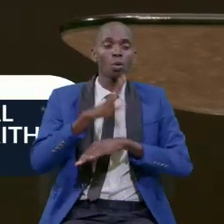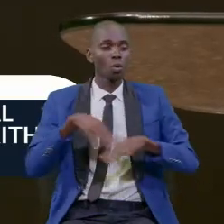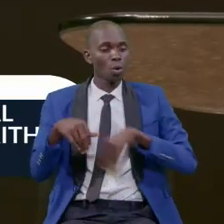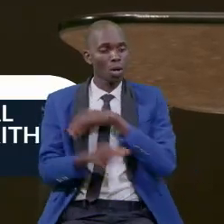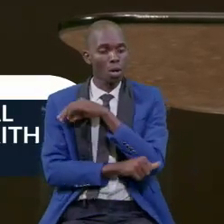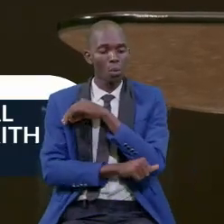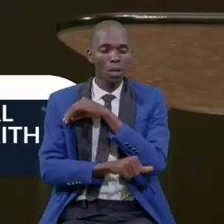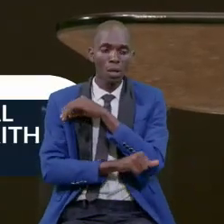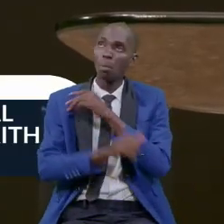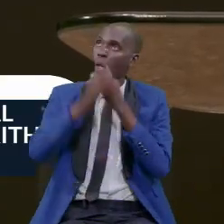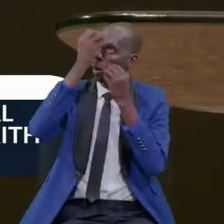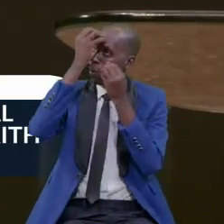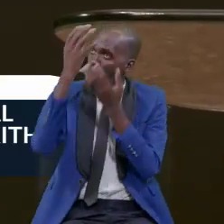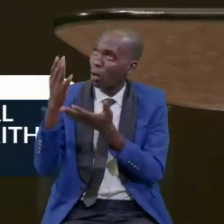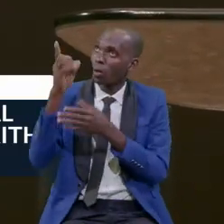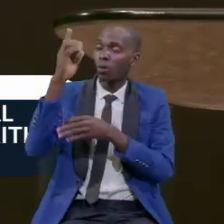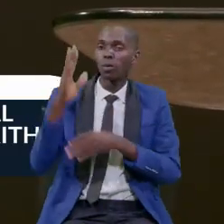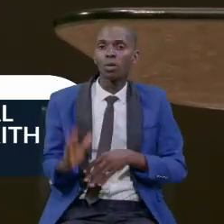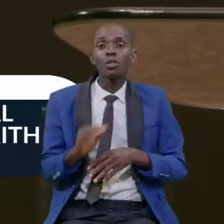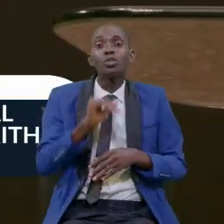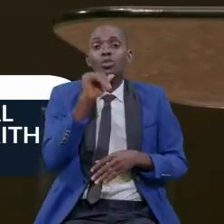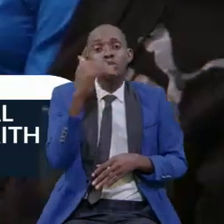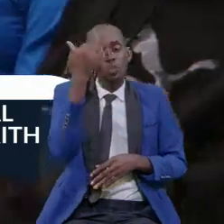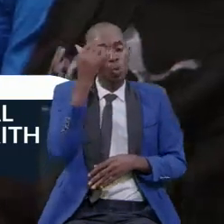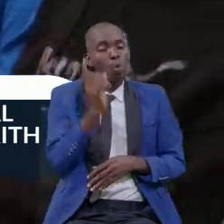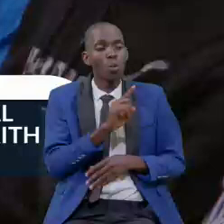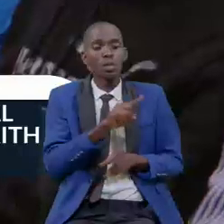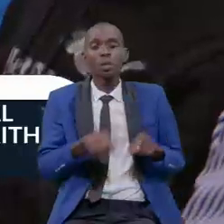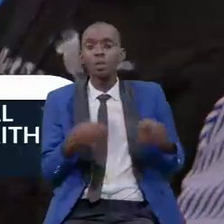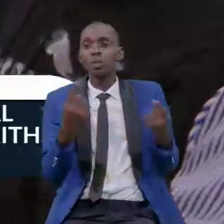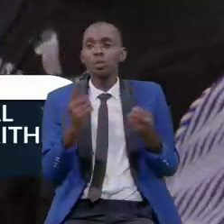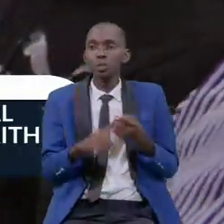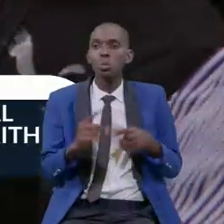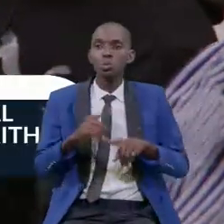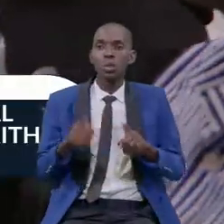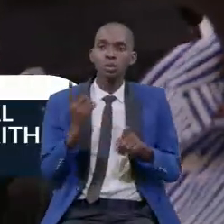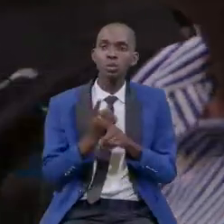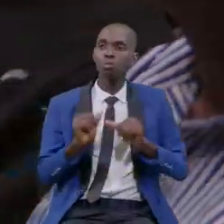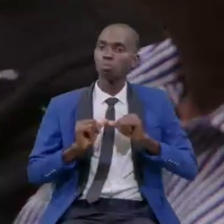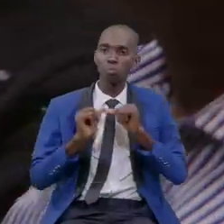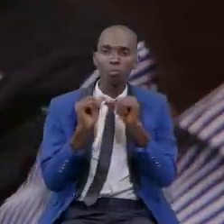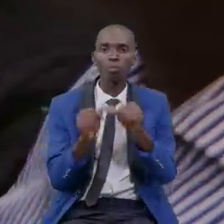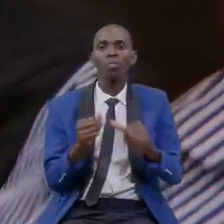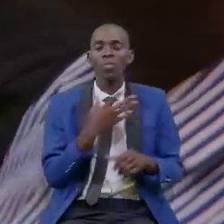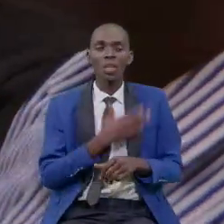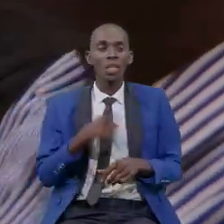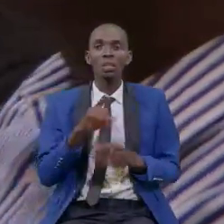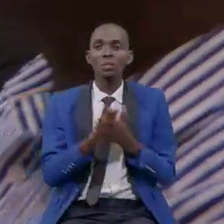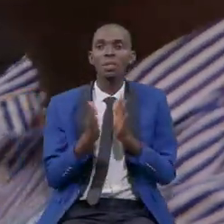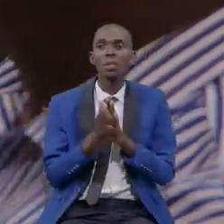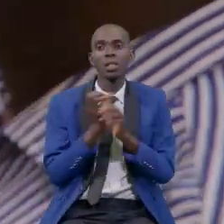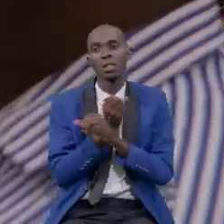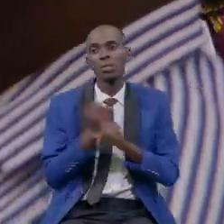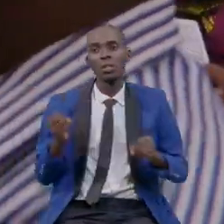the Lord, not knowing whither he went, and he was justified. He was saved.